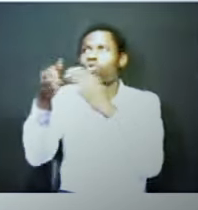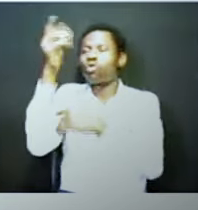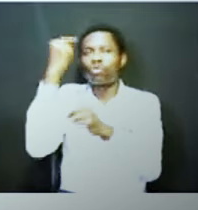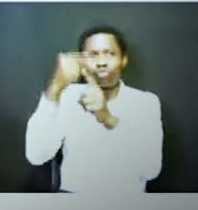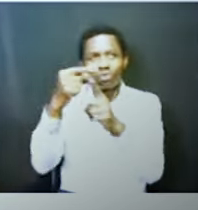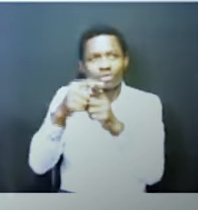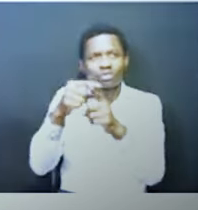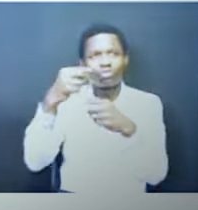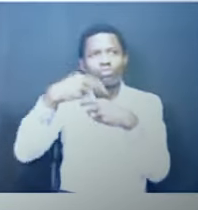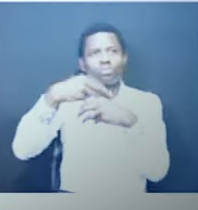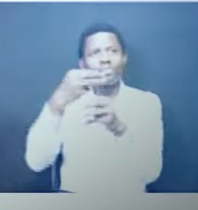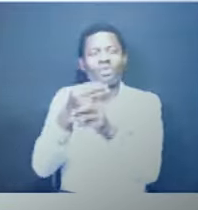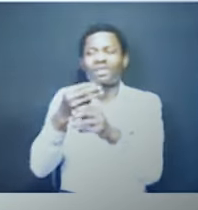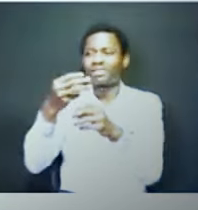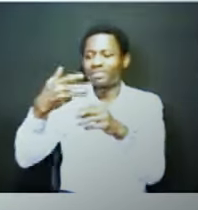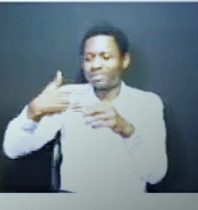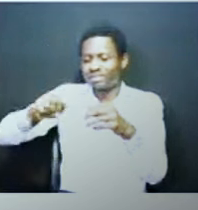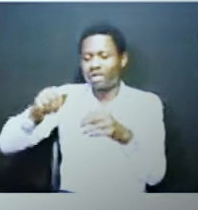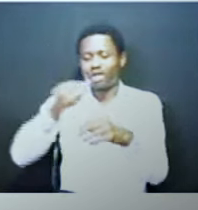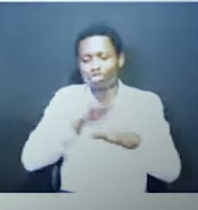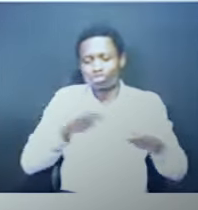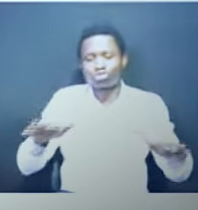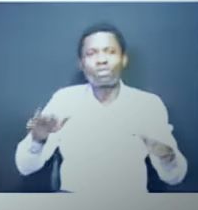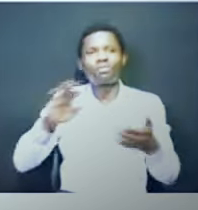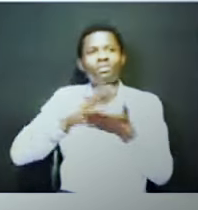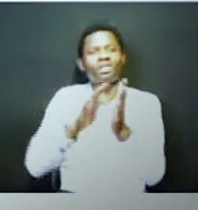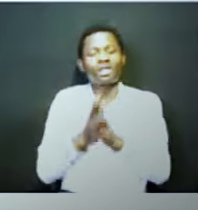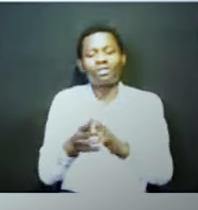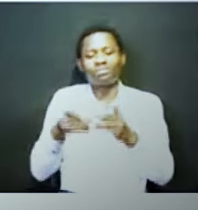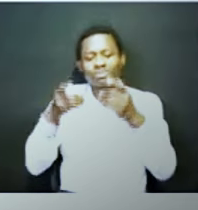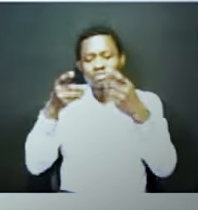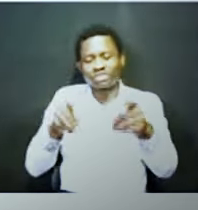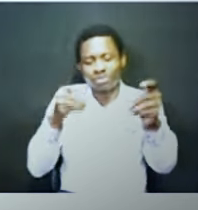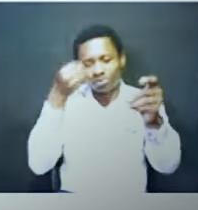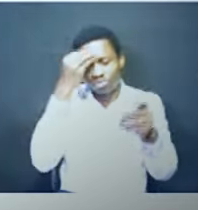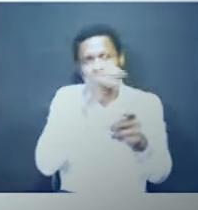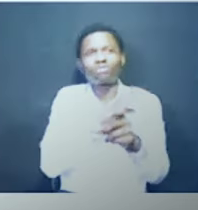to make both them and us disciples of